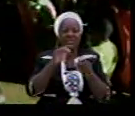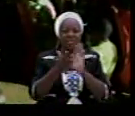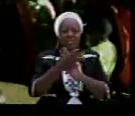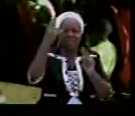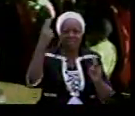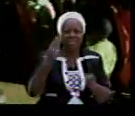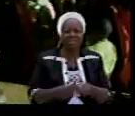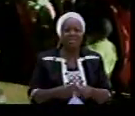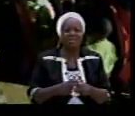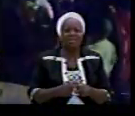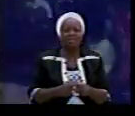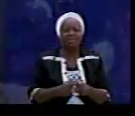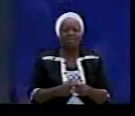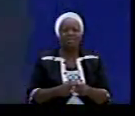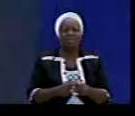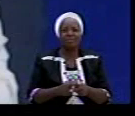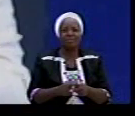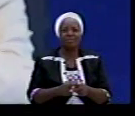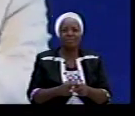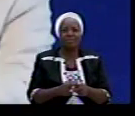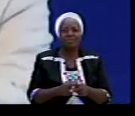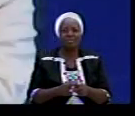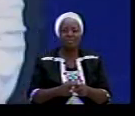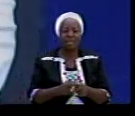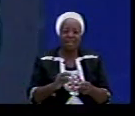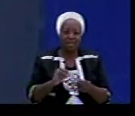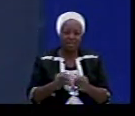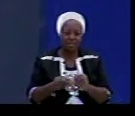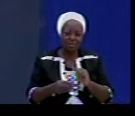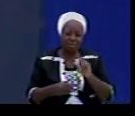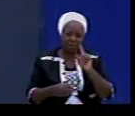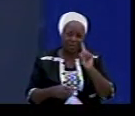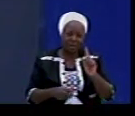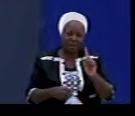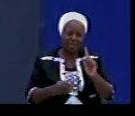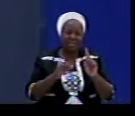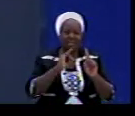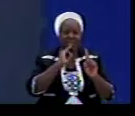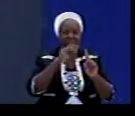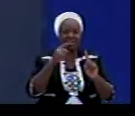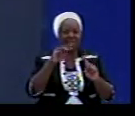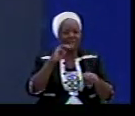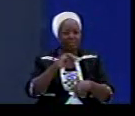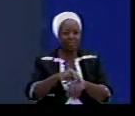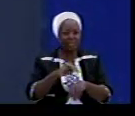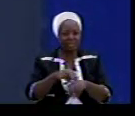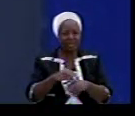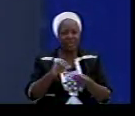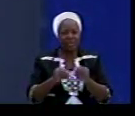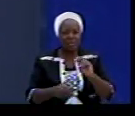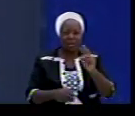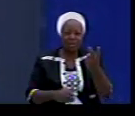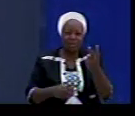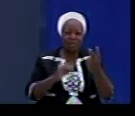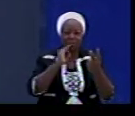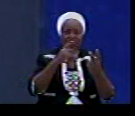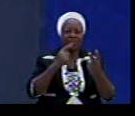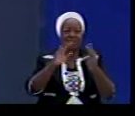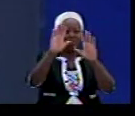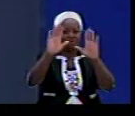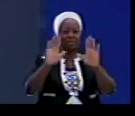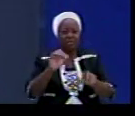one is the message. Number two is the miracle. Number three is the